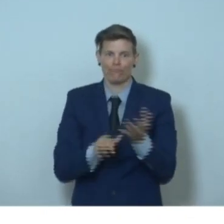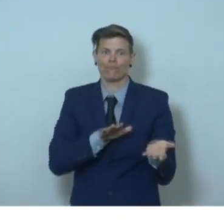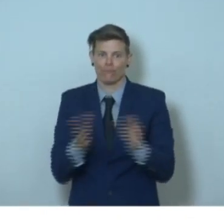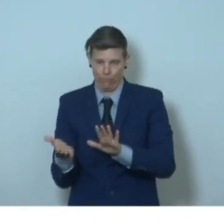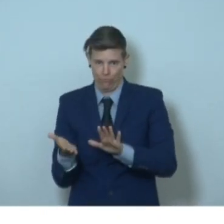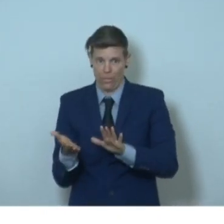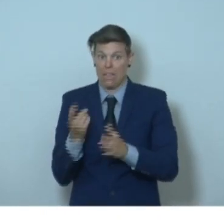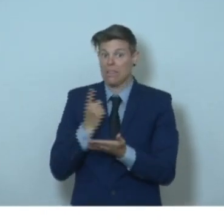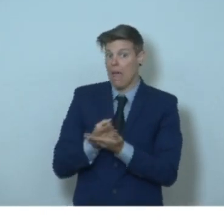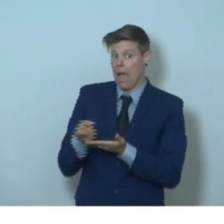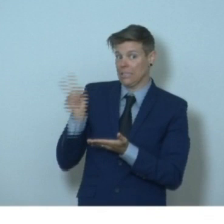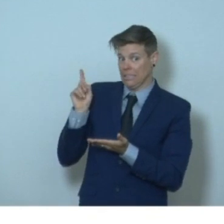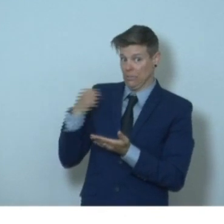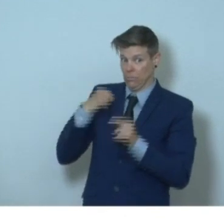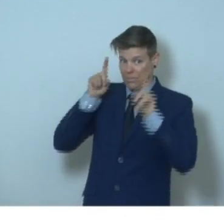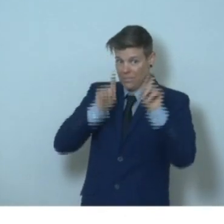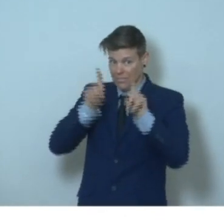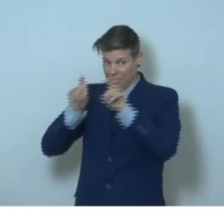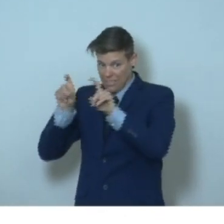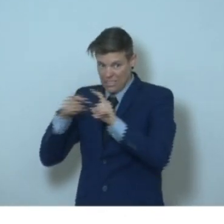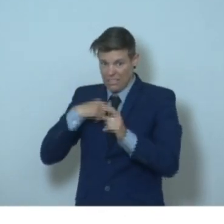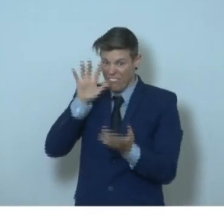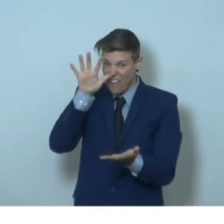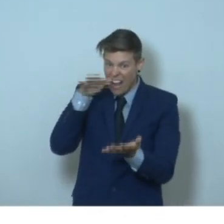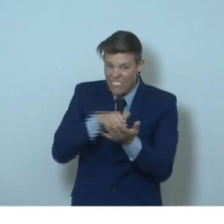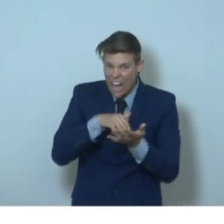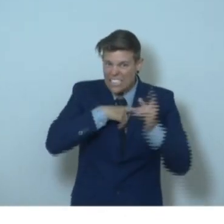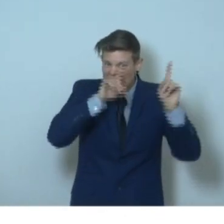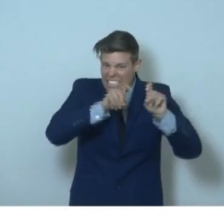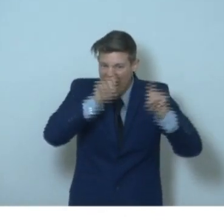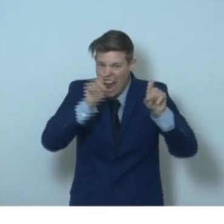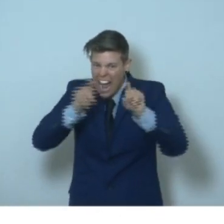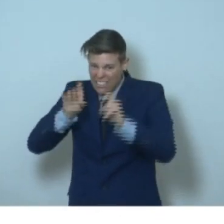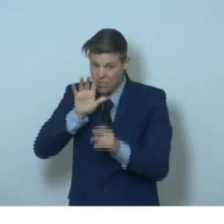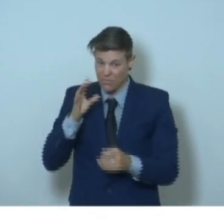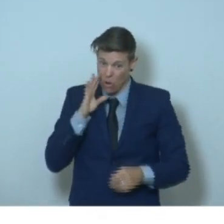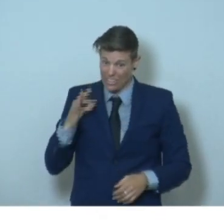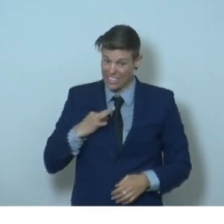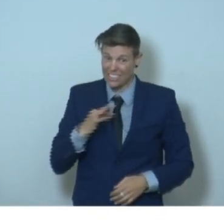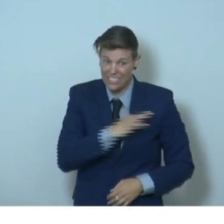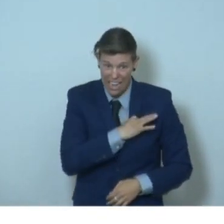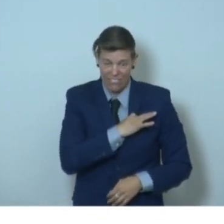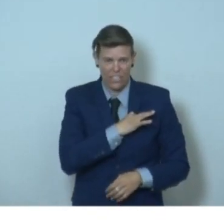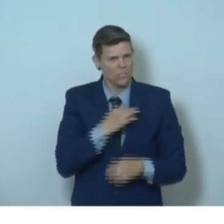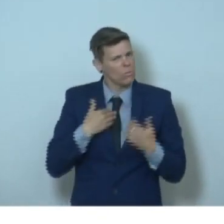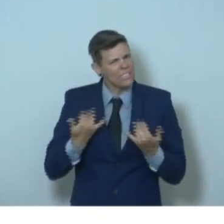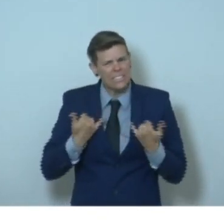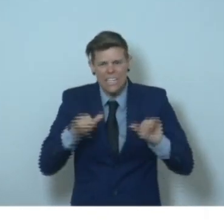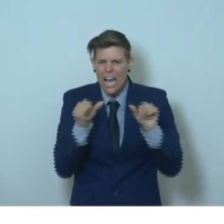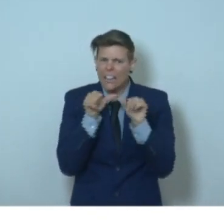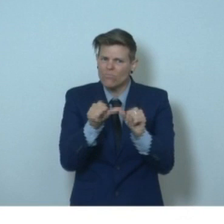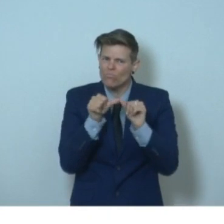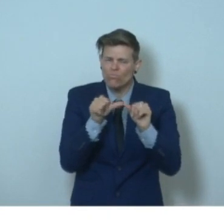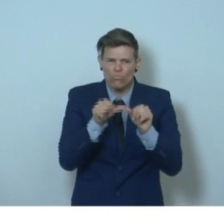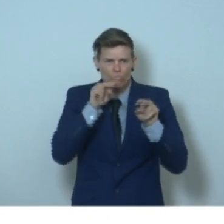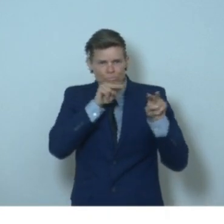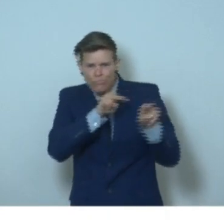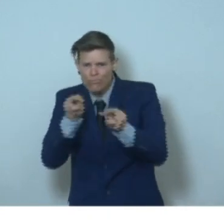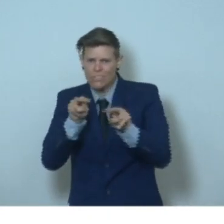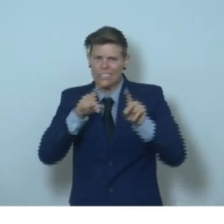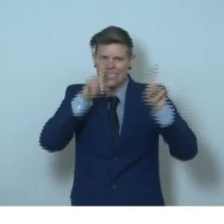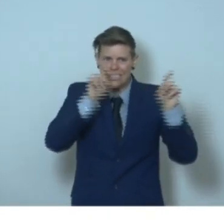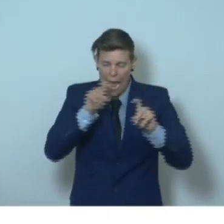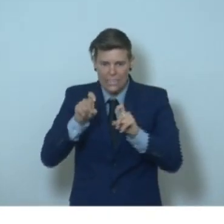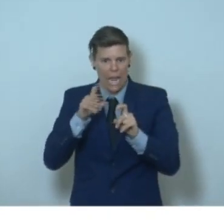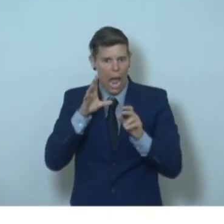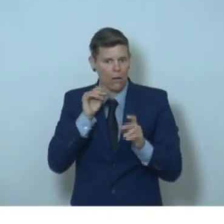5,748 staff. We continue to be aggressive in the nursing homes and in assisted living, both in response to new positives and when